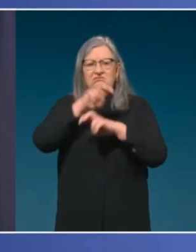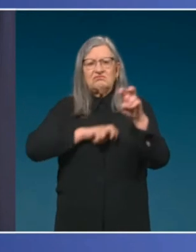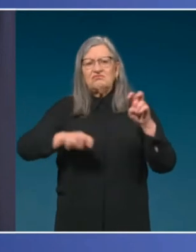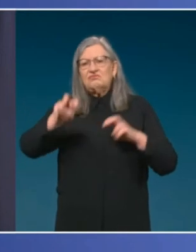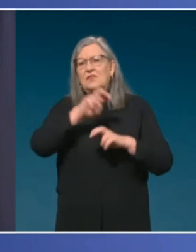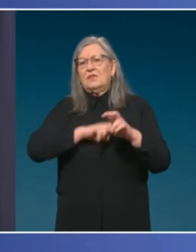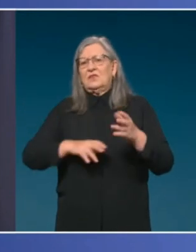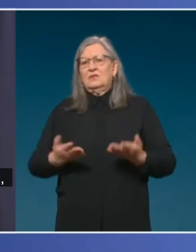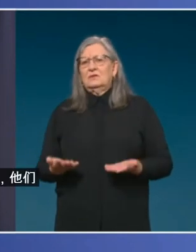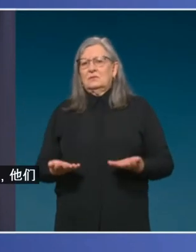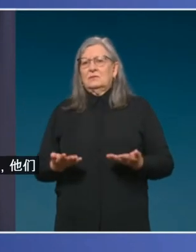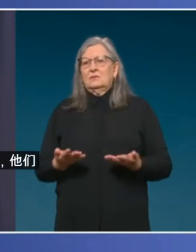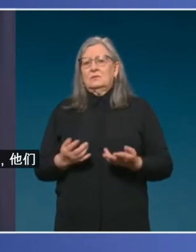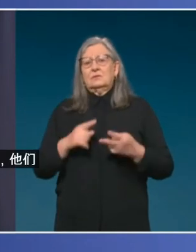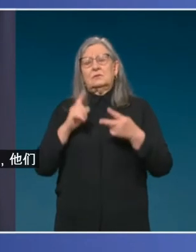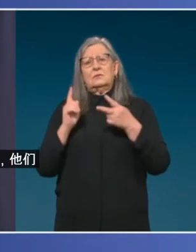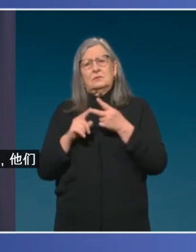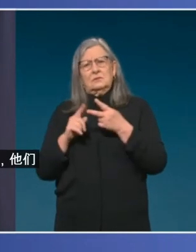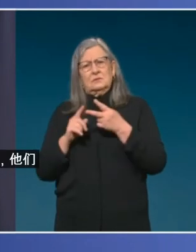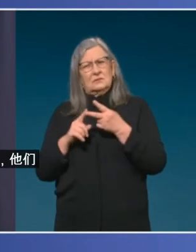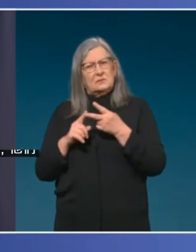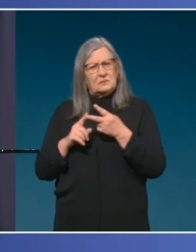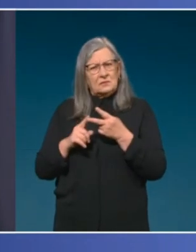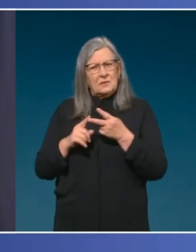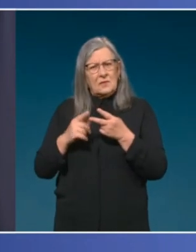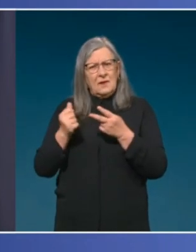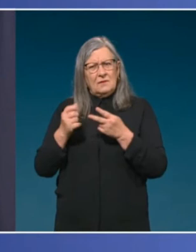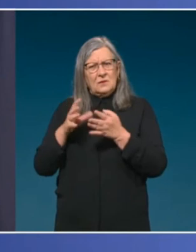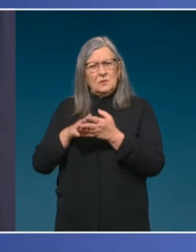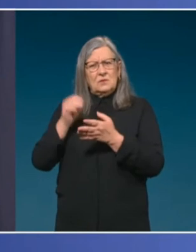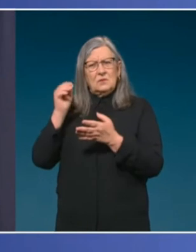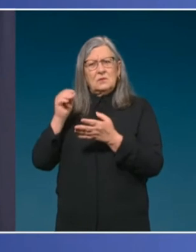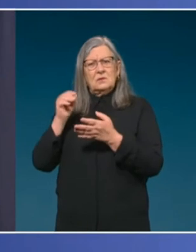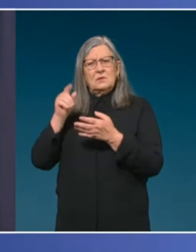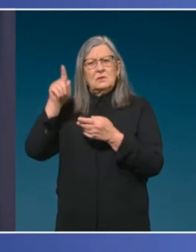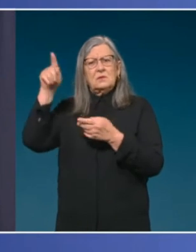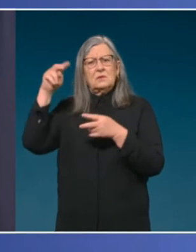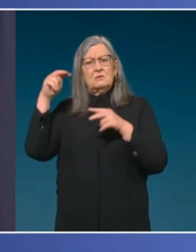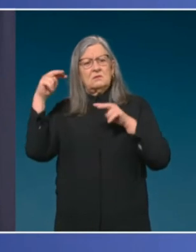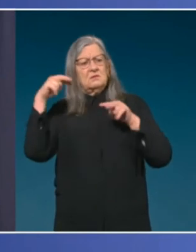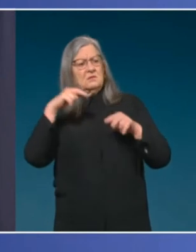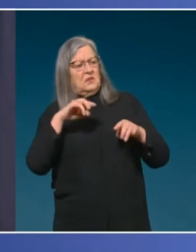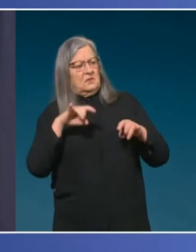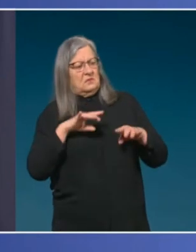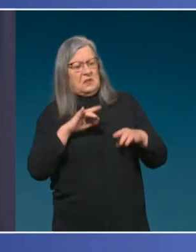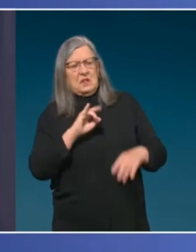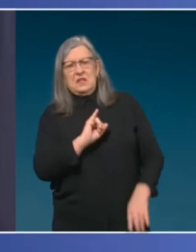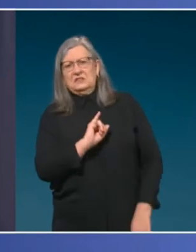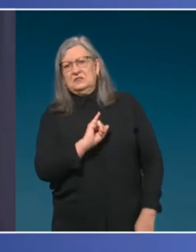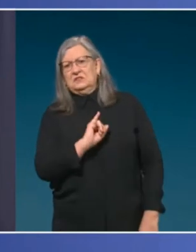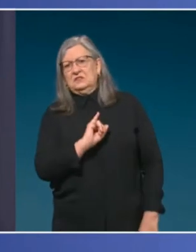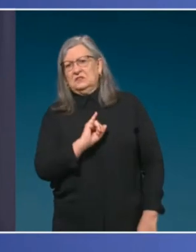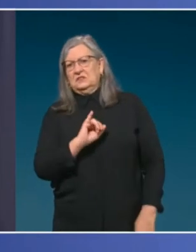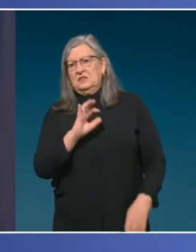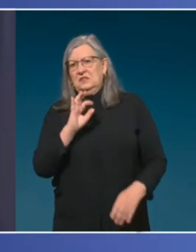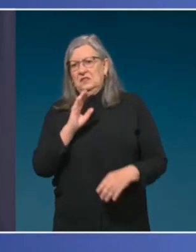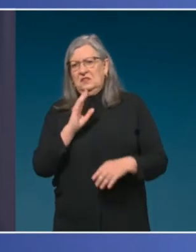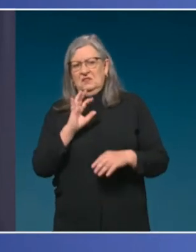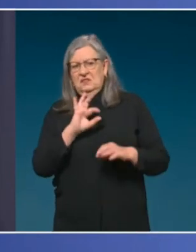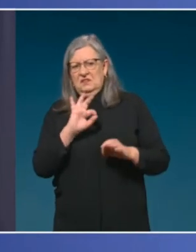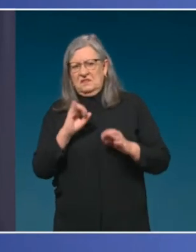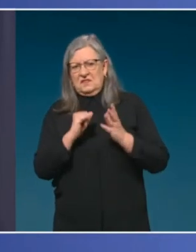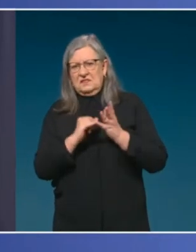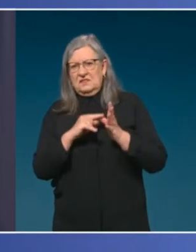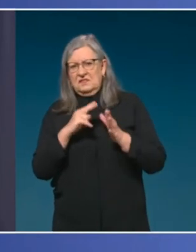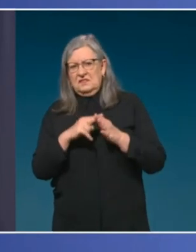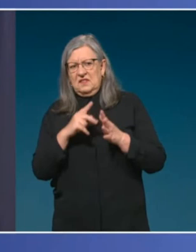precautionary approach we're taking here and think that Australia is never going to get there and it's too big a risk as a destination? So again, that will be medical advice,